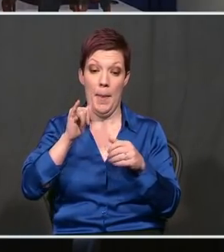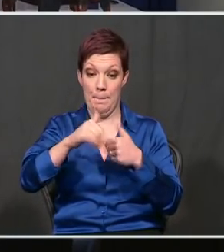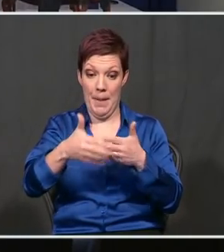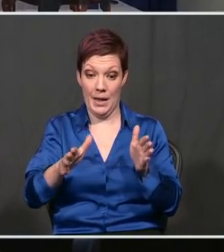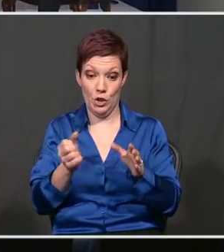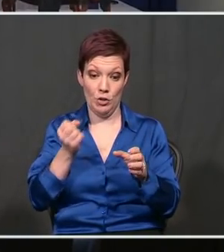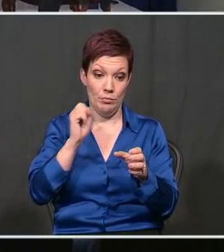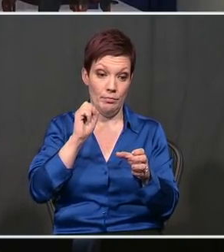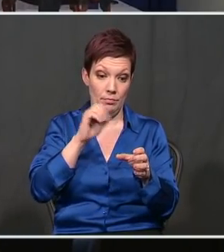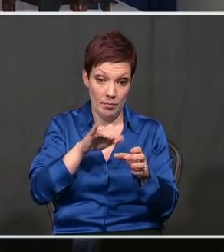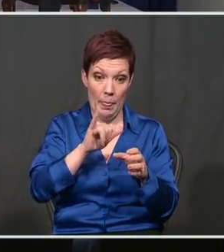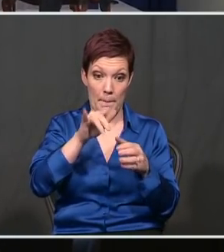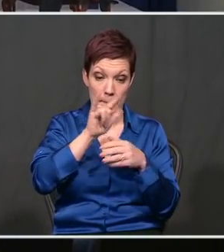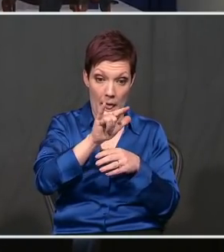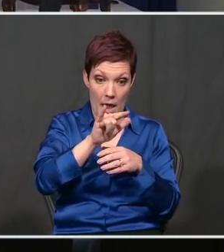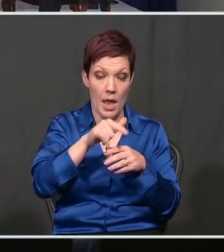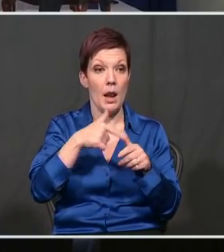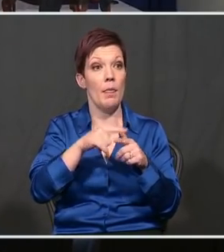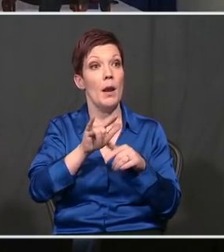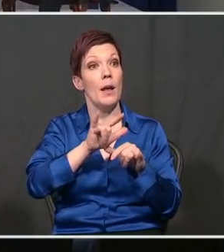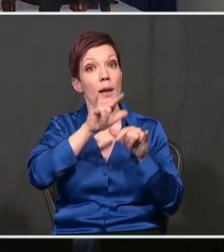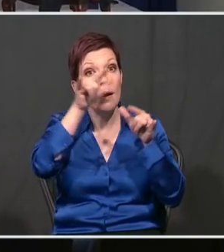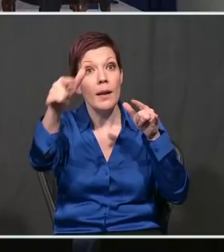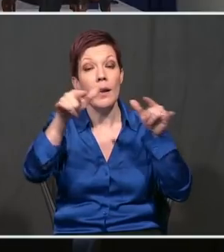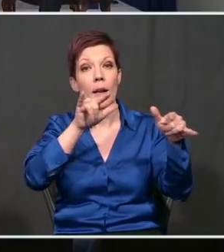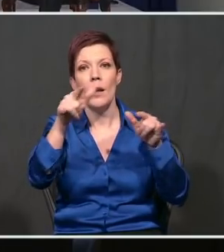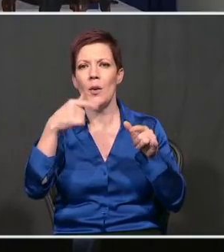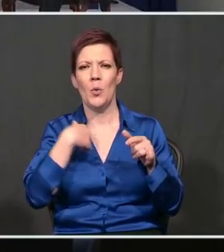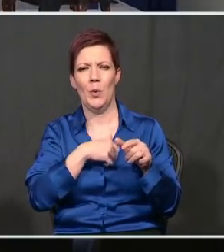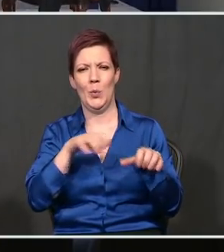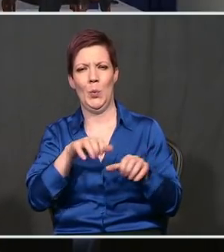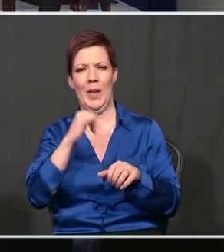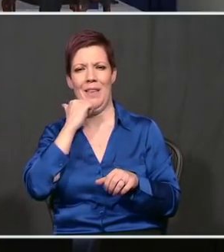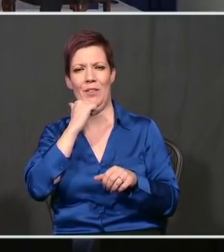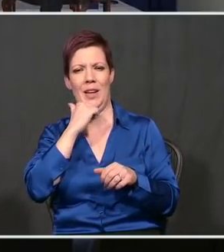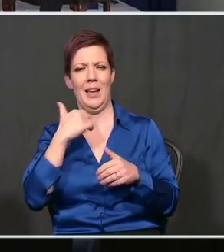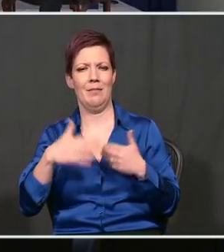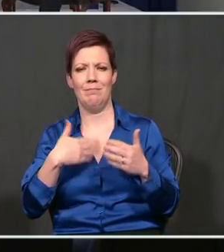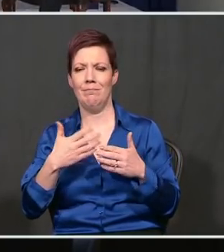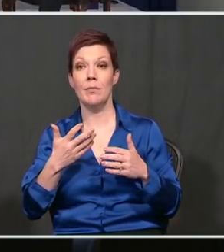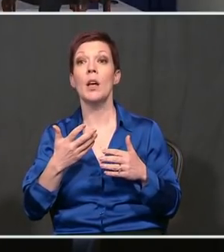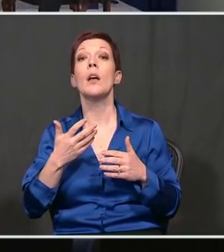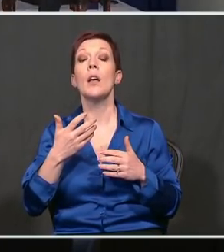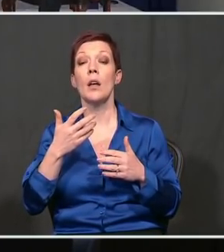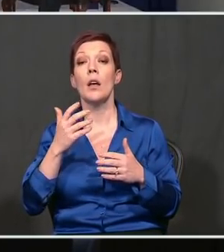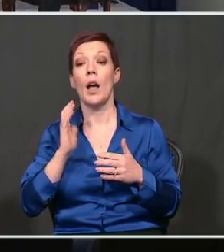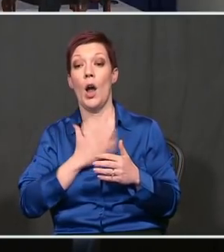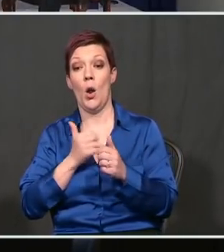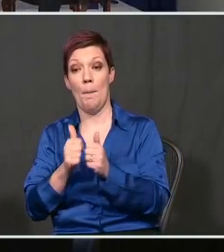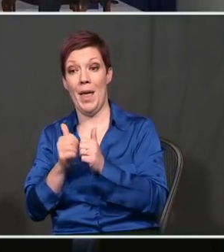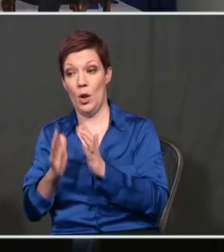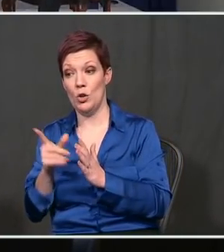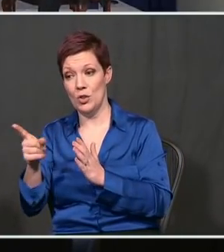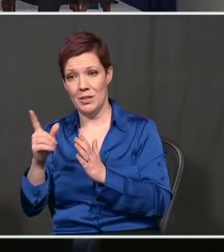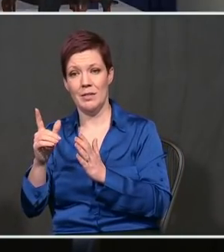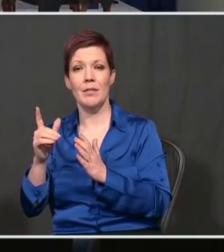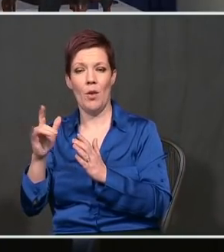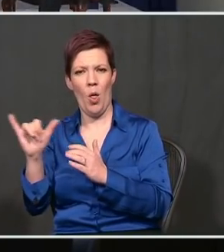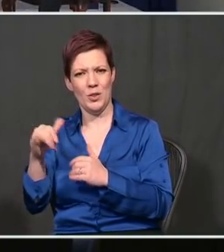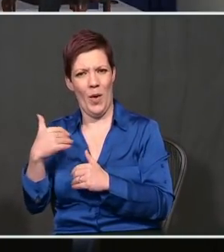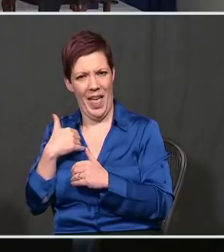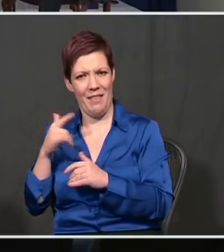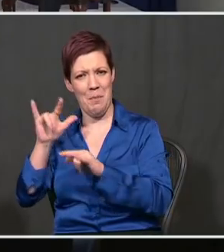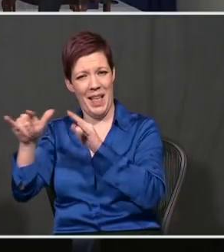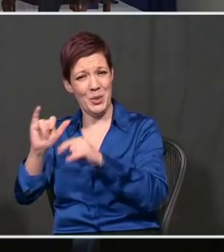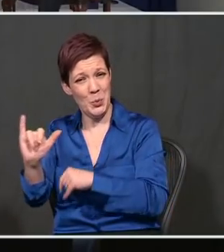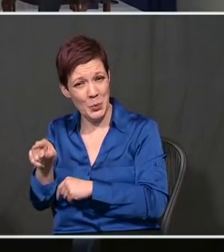that is a huge myth that's out there. There is plenty of air cargo capacity in our network, in our competitors' networks, to handle this. And remember, it's not